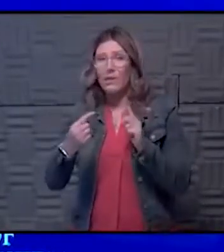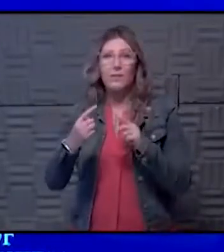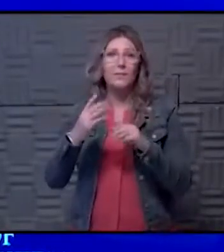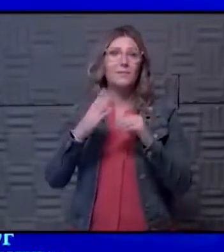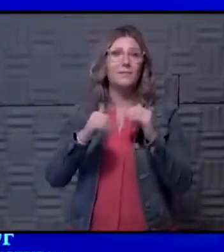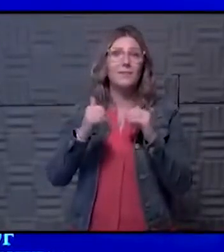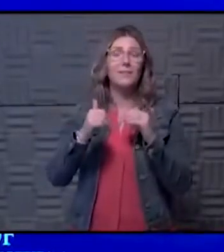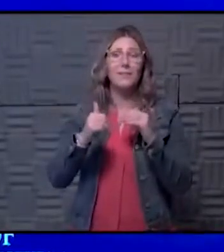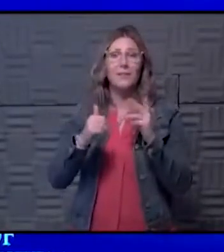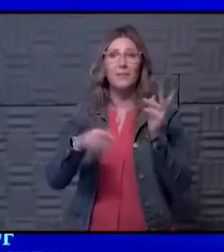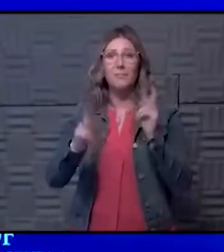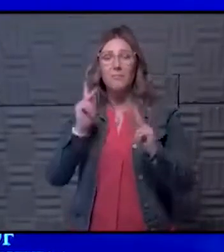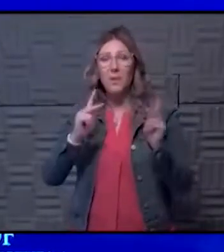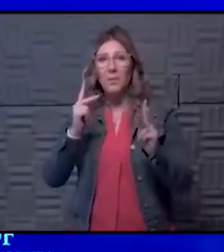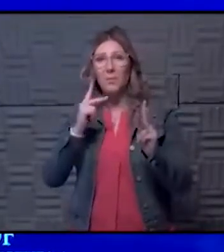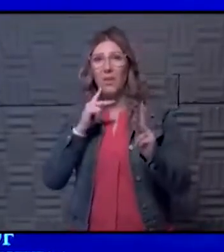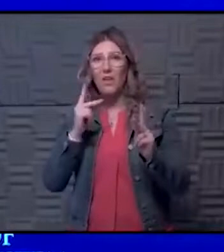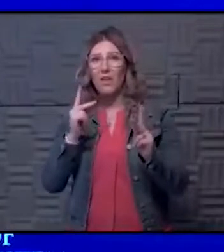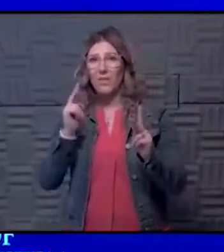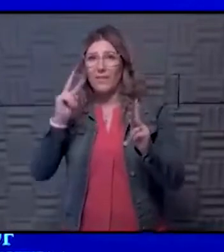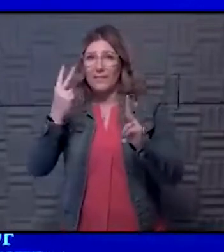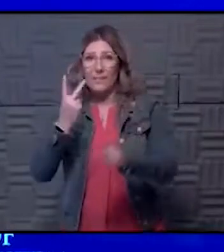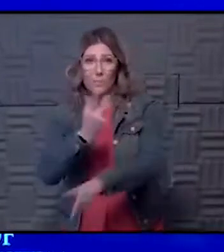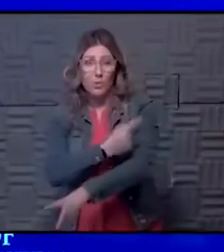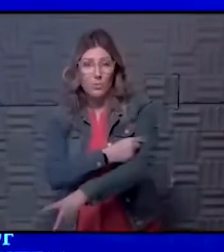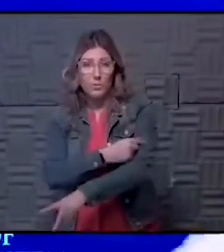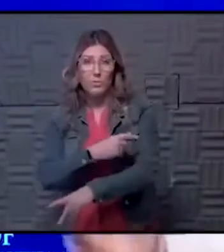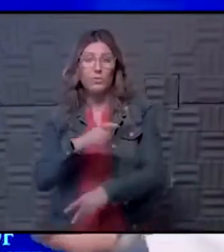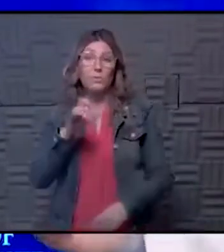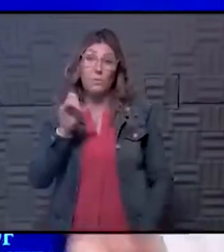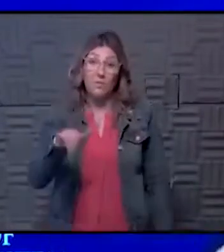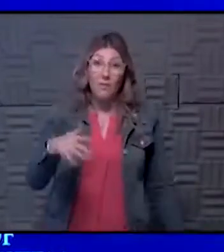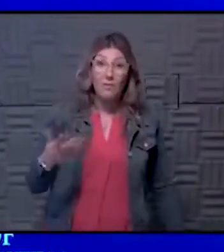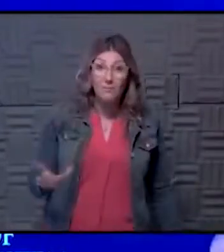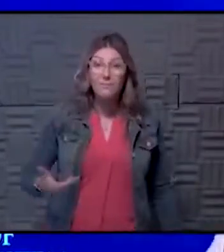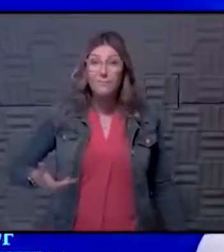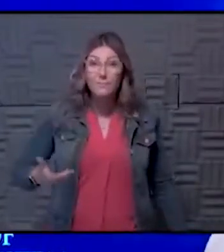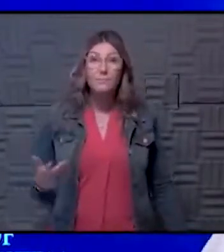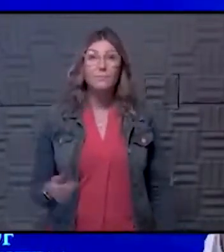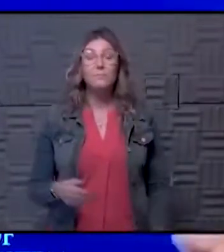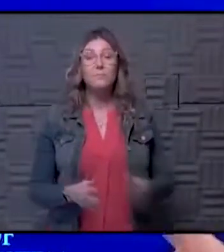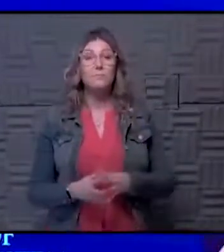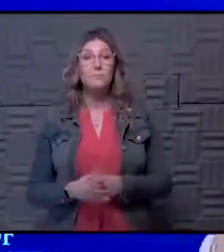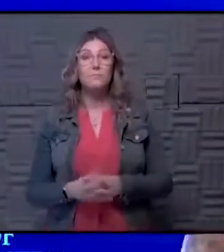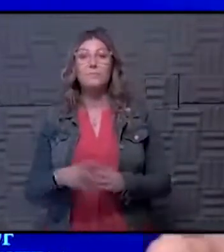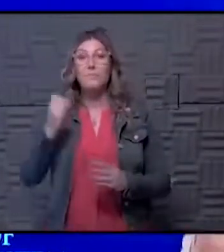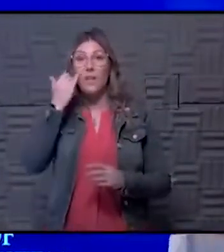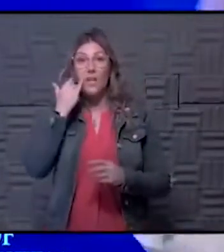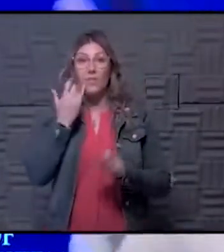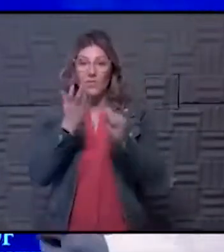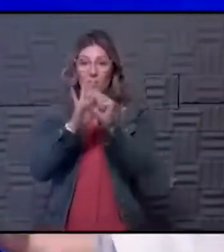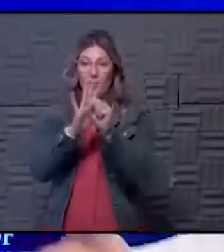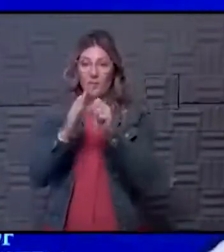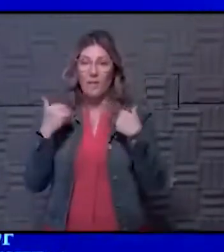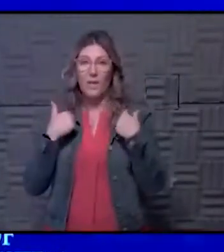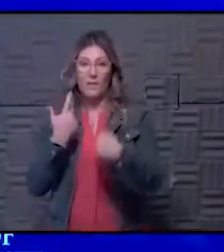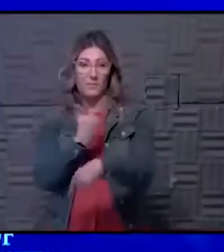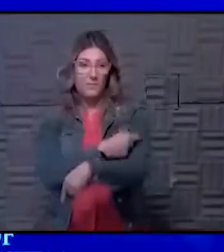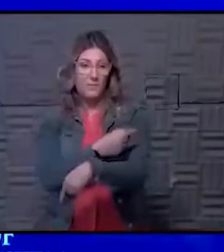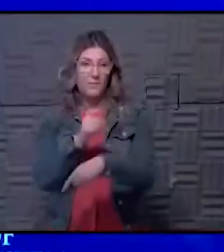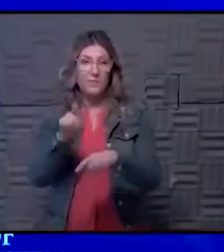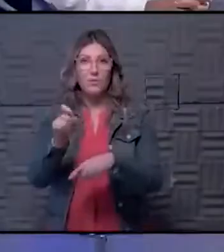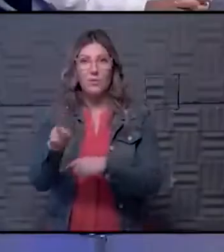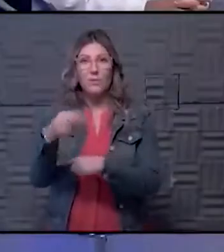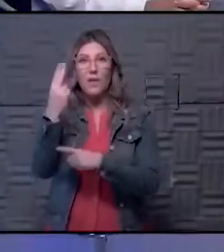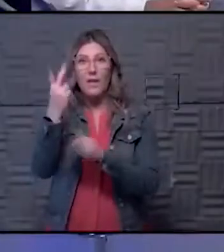get their double dose. And so that, it really does. I mean, if you've had COVID and you get vaccinated, you should have higher antibody